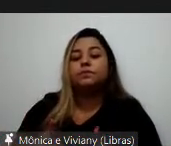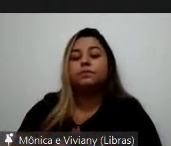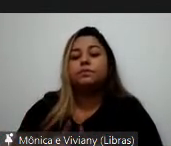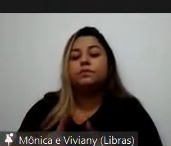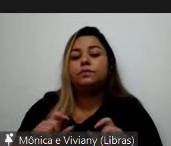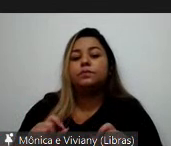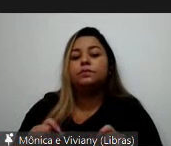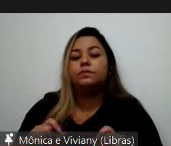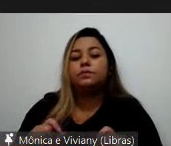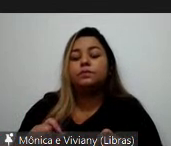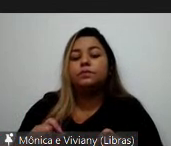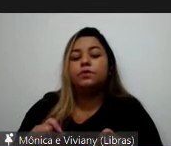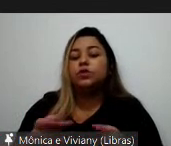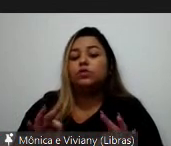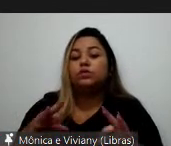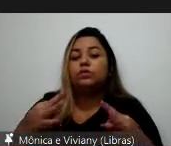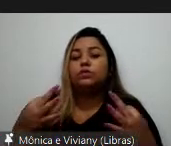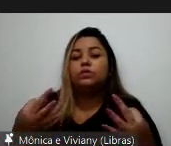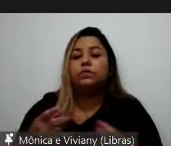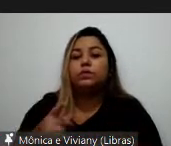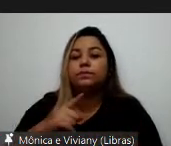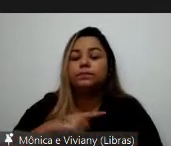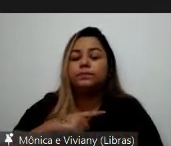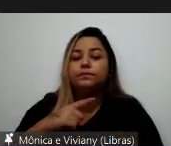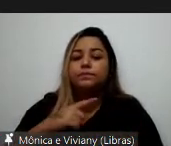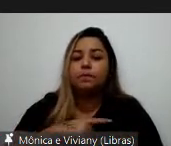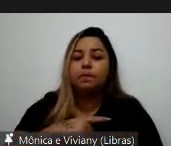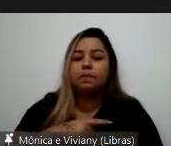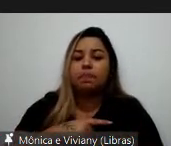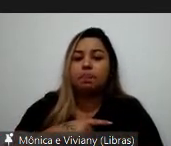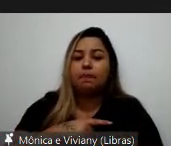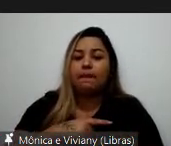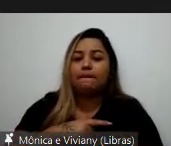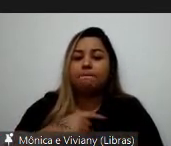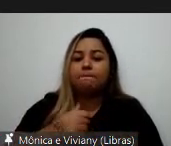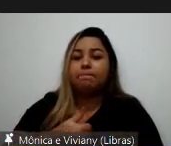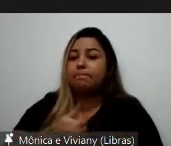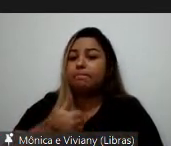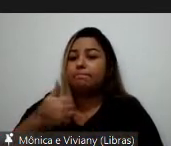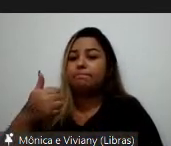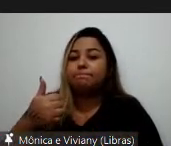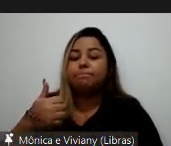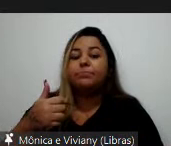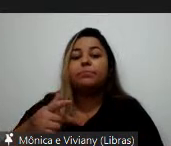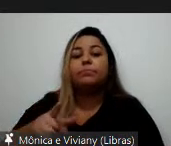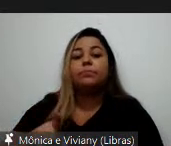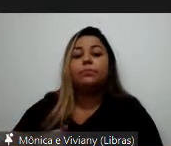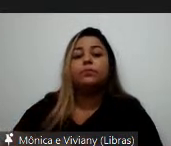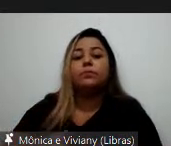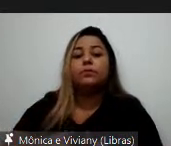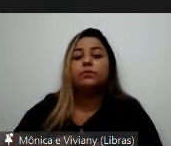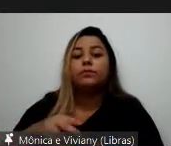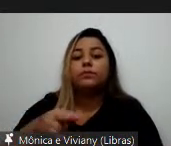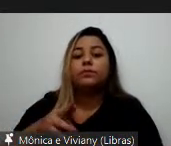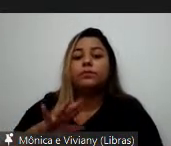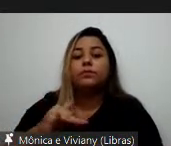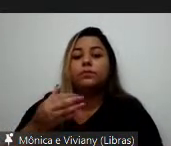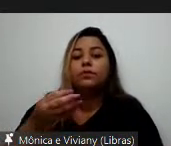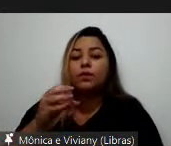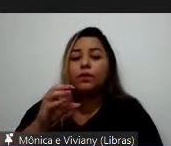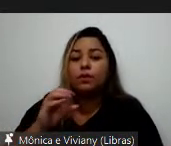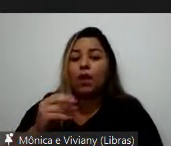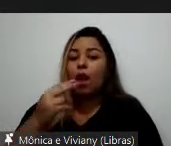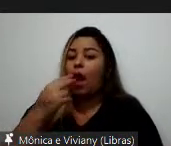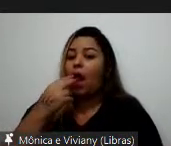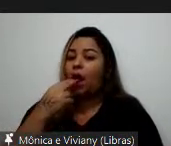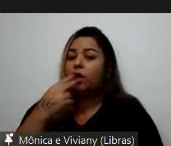fundamental that to generate this consciousness. Another thing that has to do with the interventions to improve the situation of nutrition